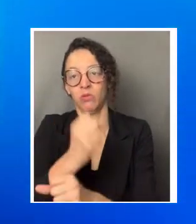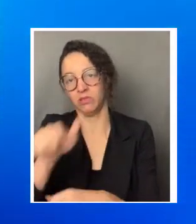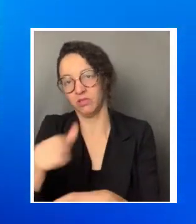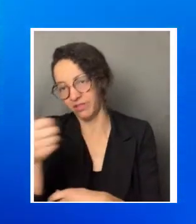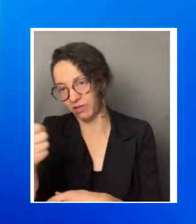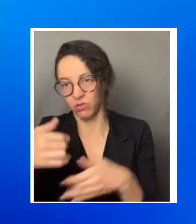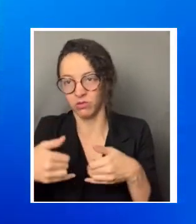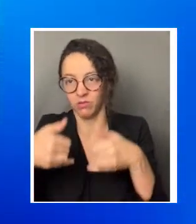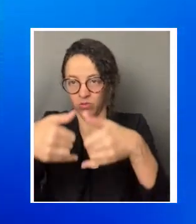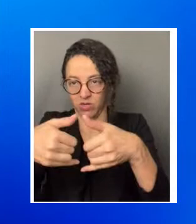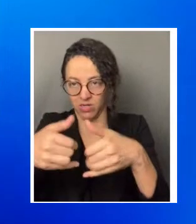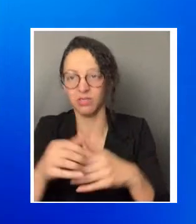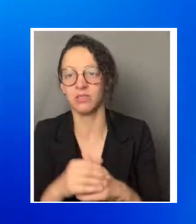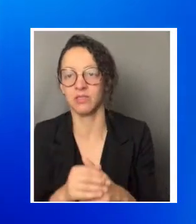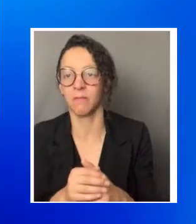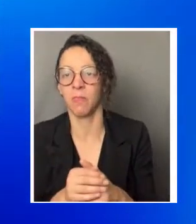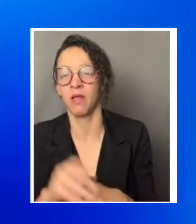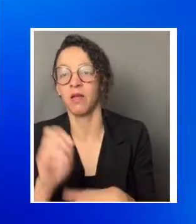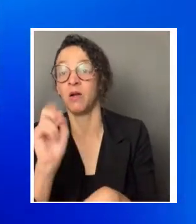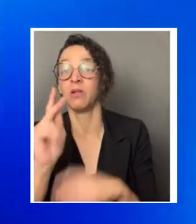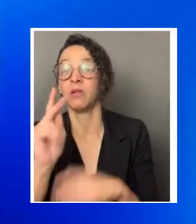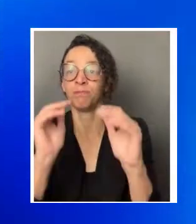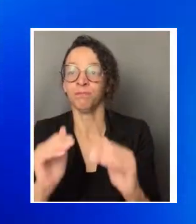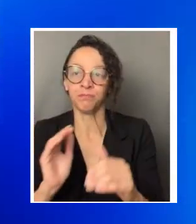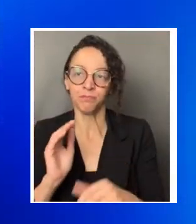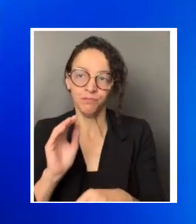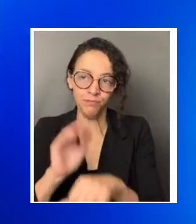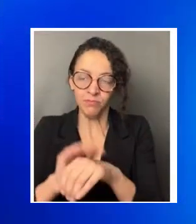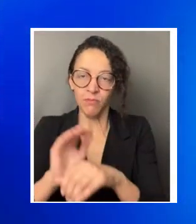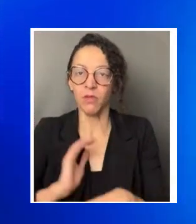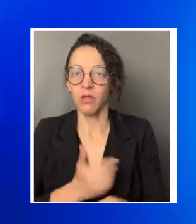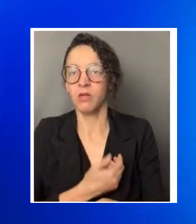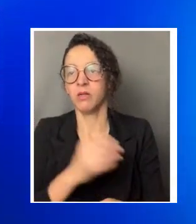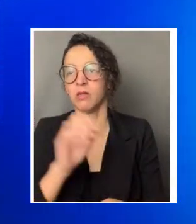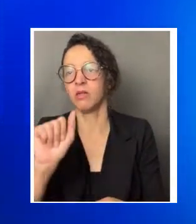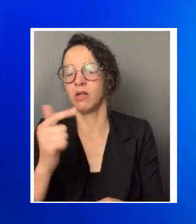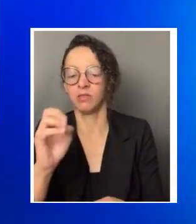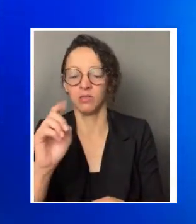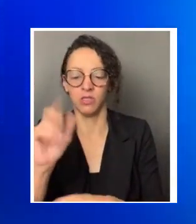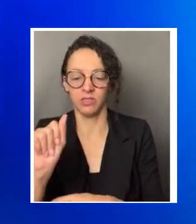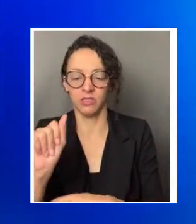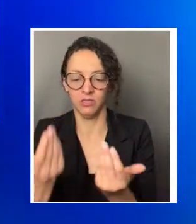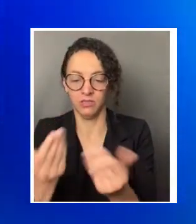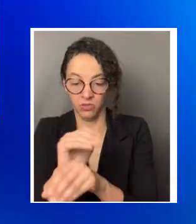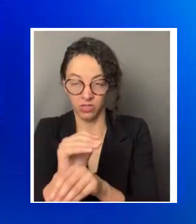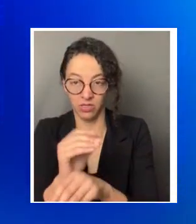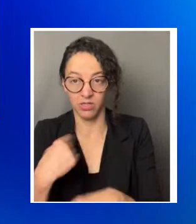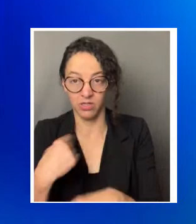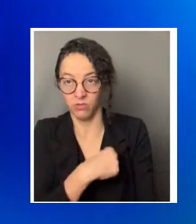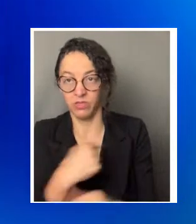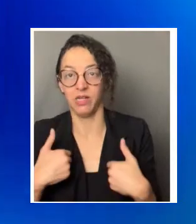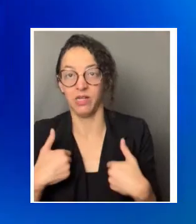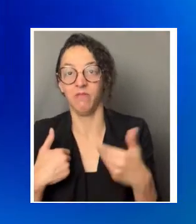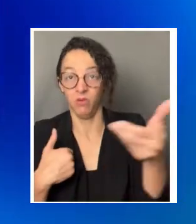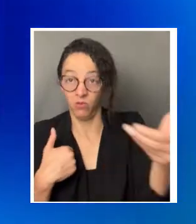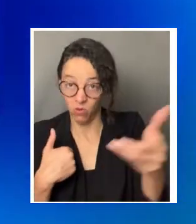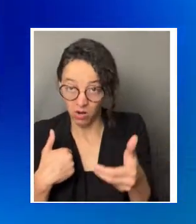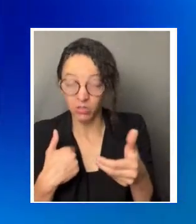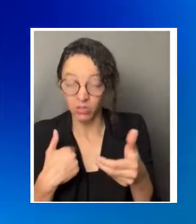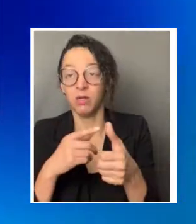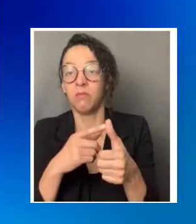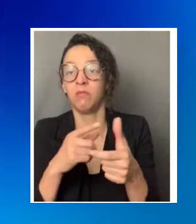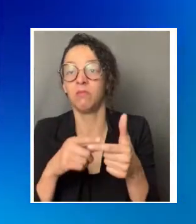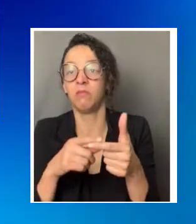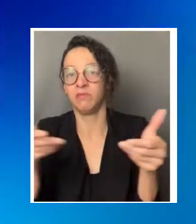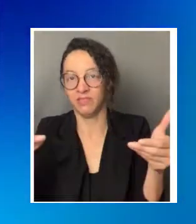Okay, so on our agenda tonight, we have welcome and introduction, information about the